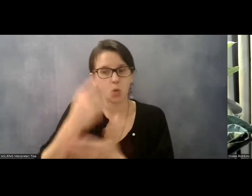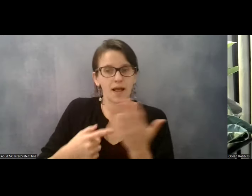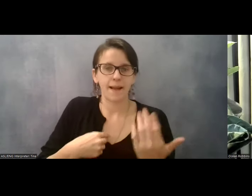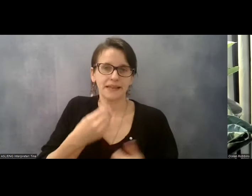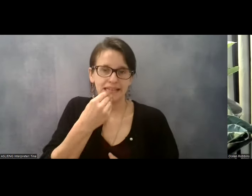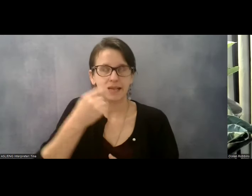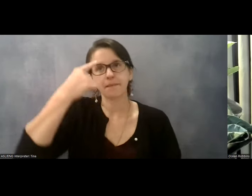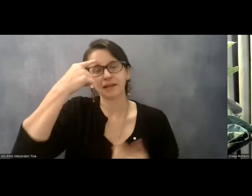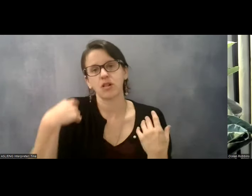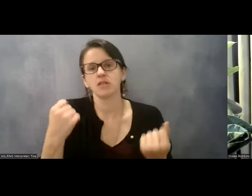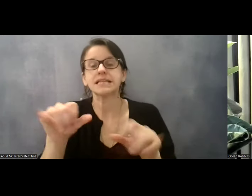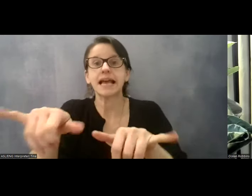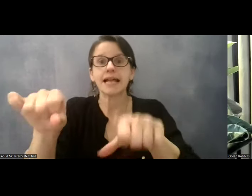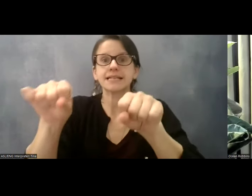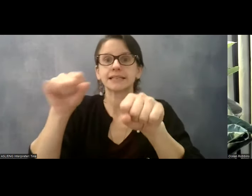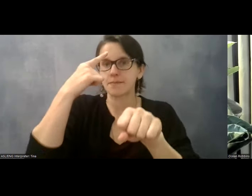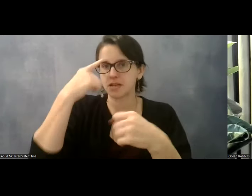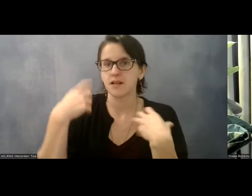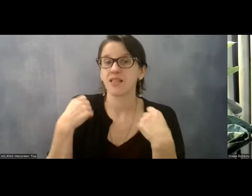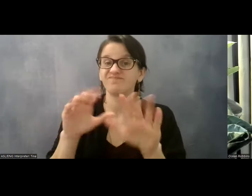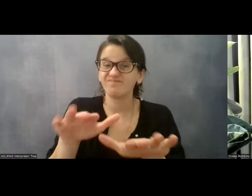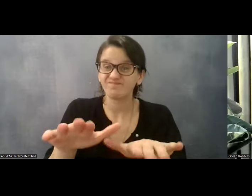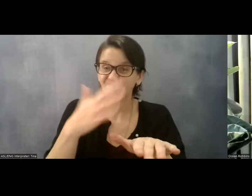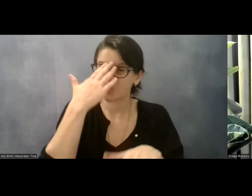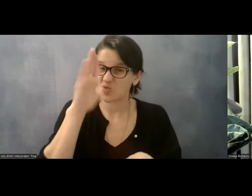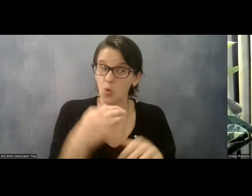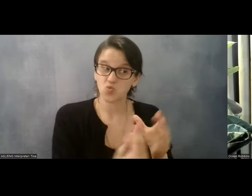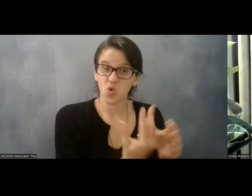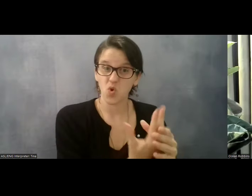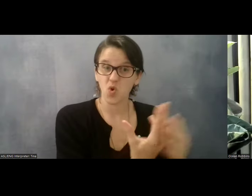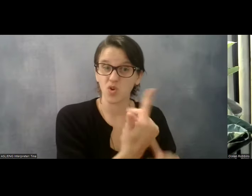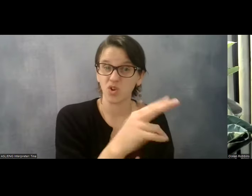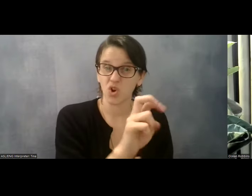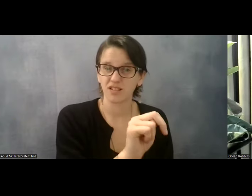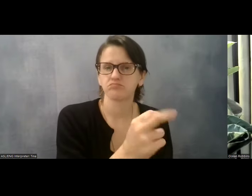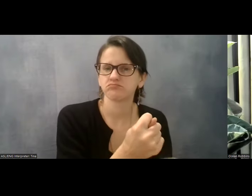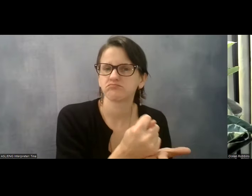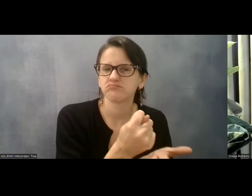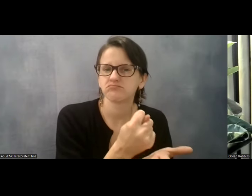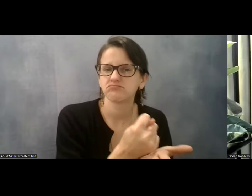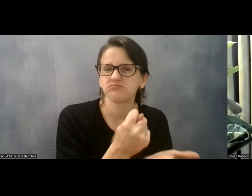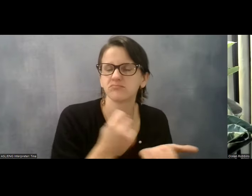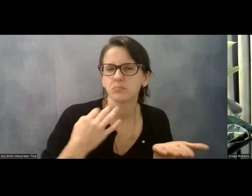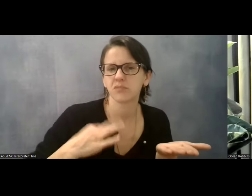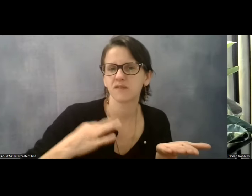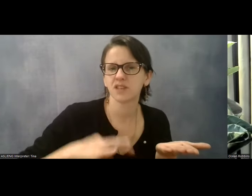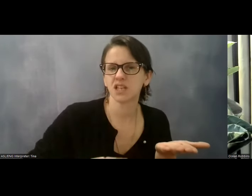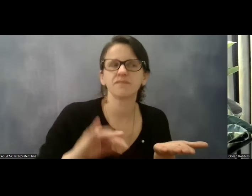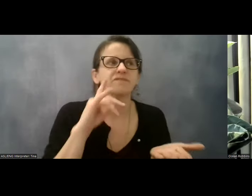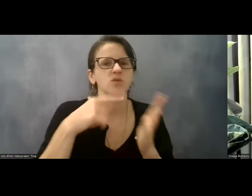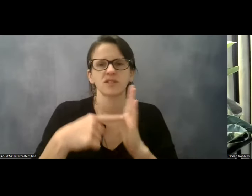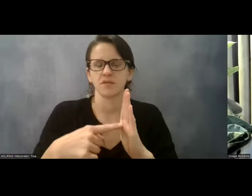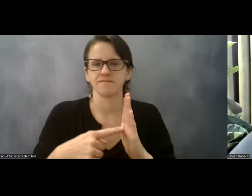second. There's a lot of therapeutic benefit to growing food. It can be a way to get out aggression. It